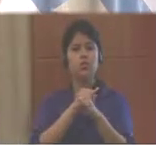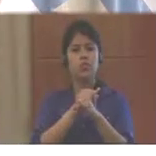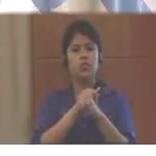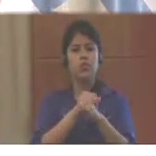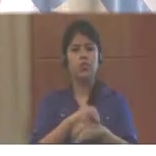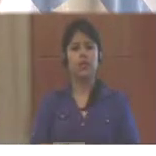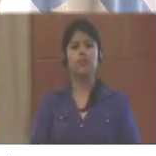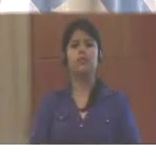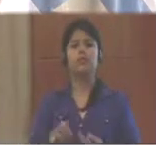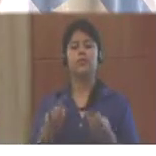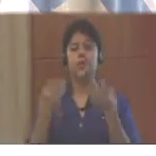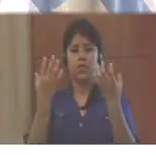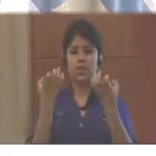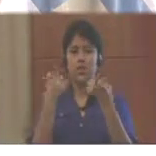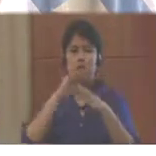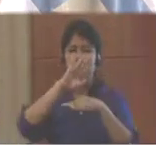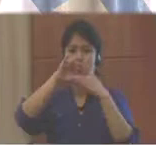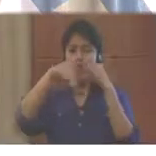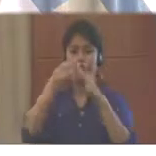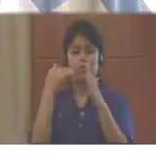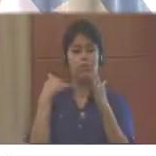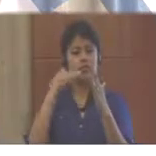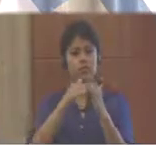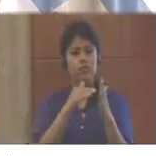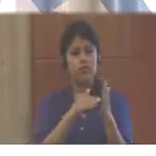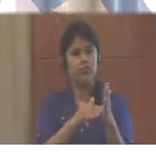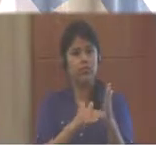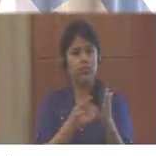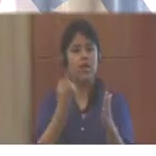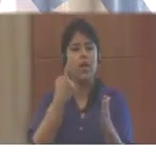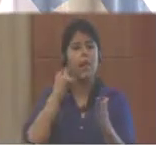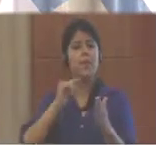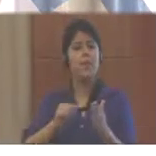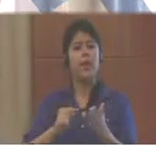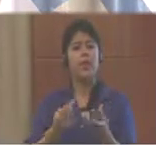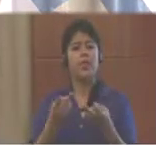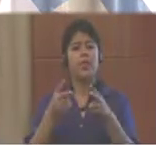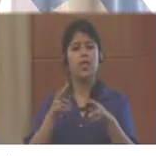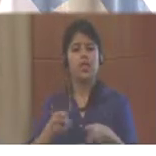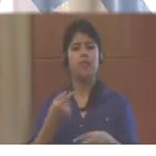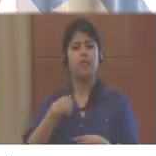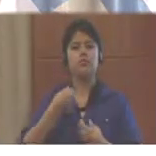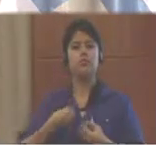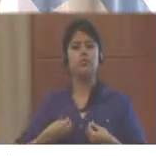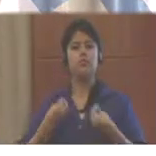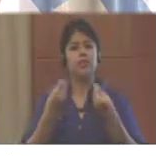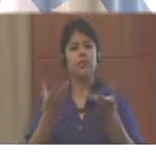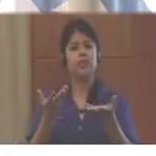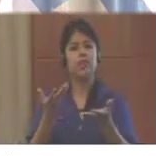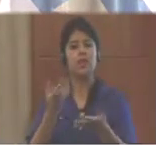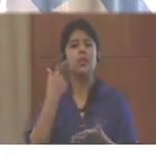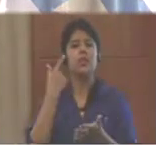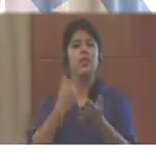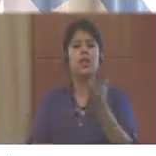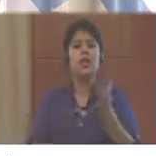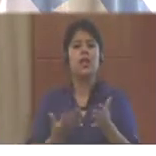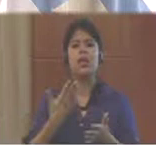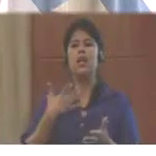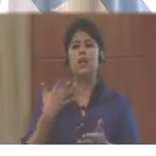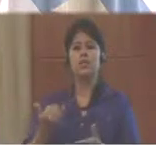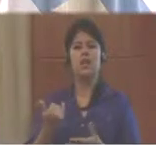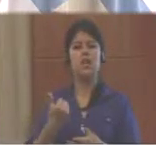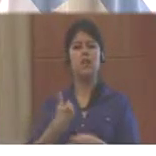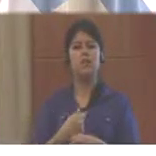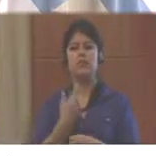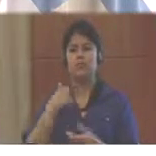to facilitate communication between the different organizations. I wanted to express that